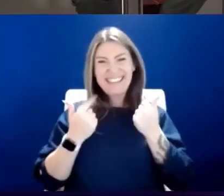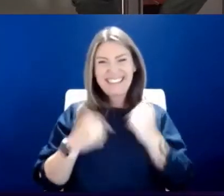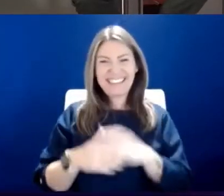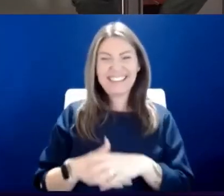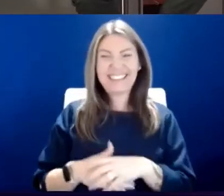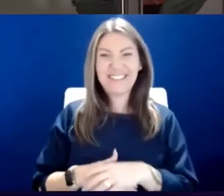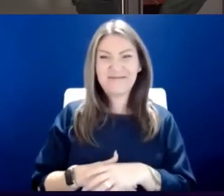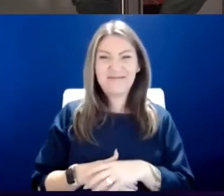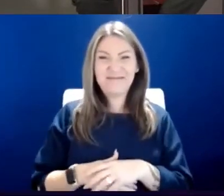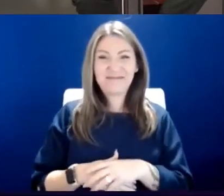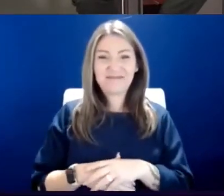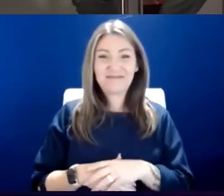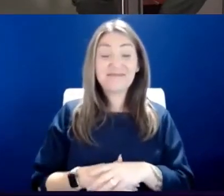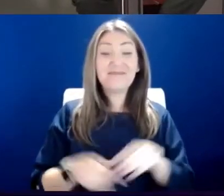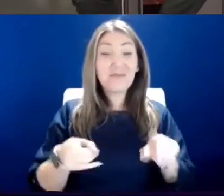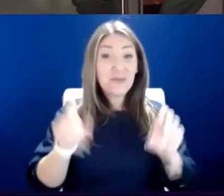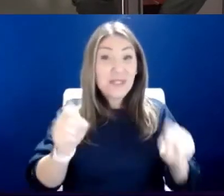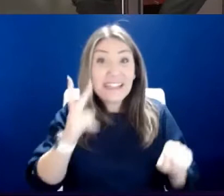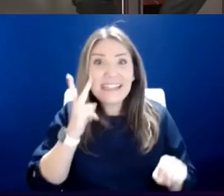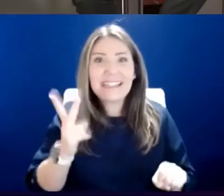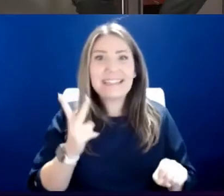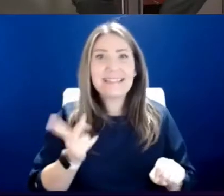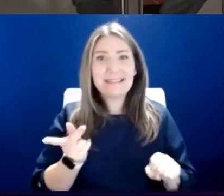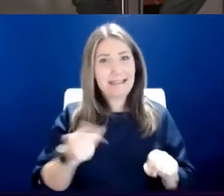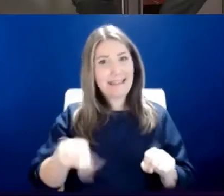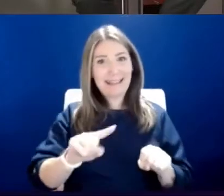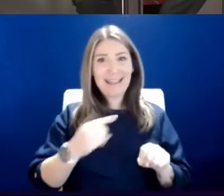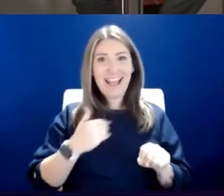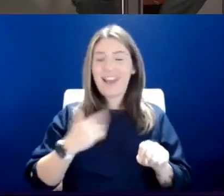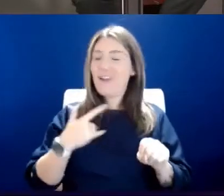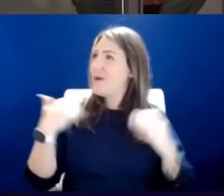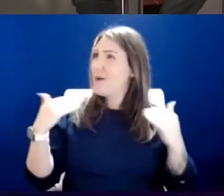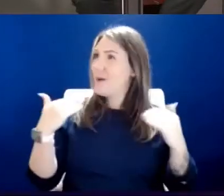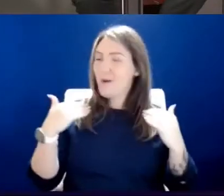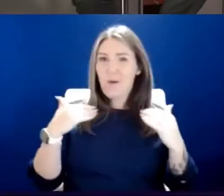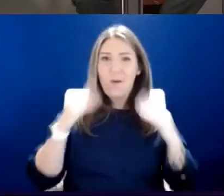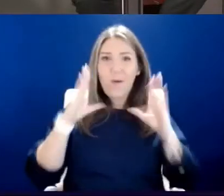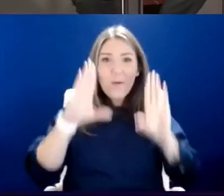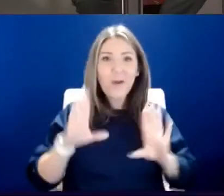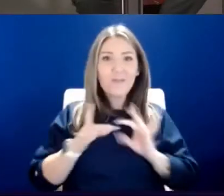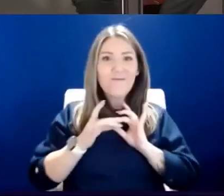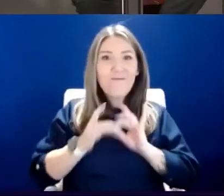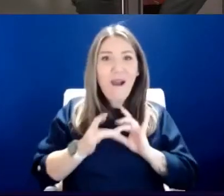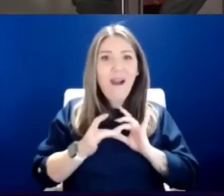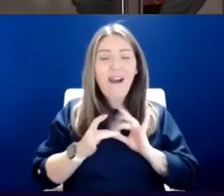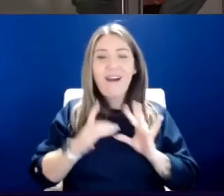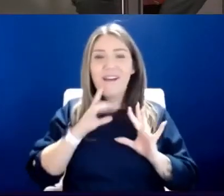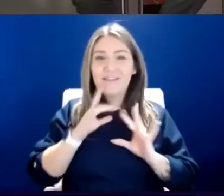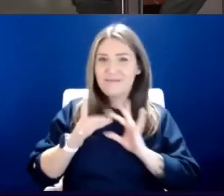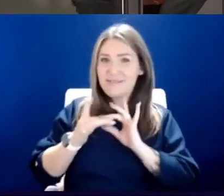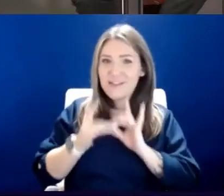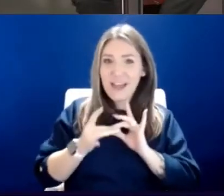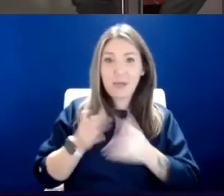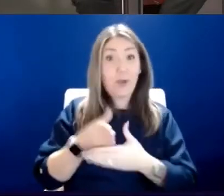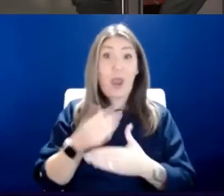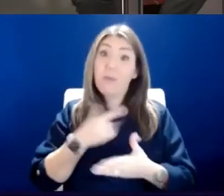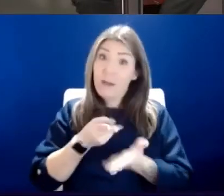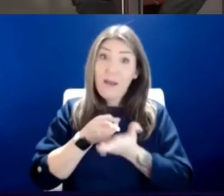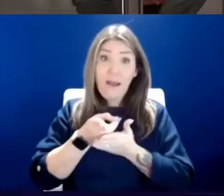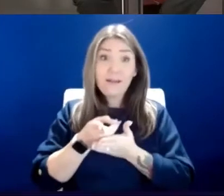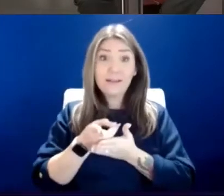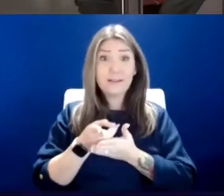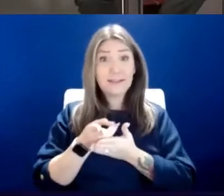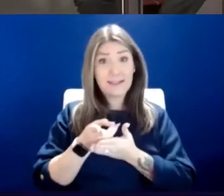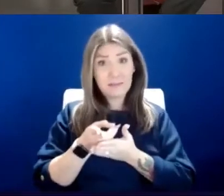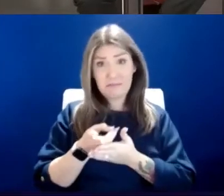as you can see, they have such an incredible bond. The bond between, I gotta be honest, the bond between Gary and